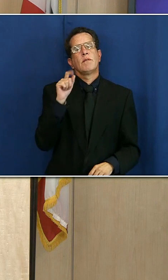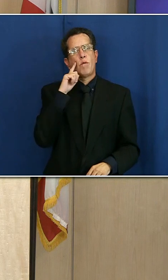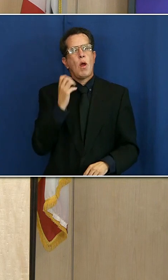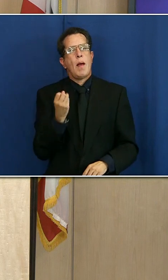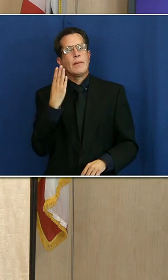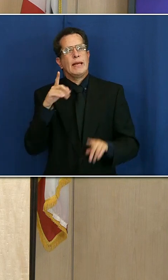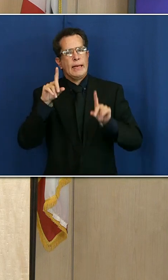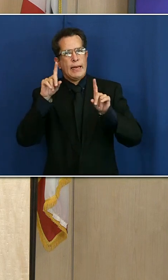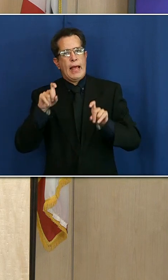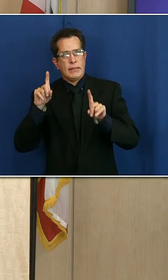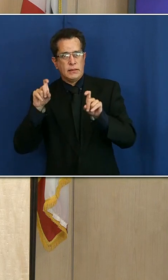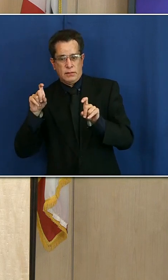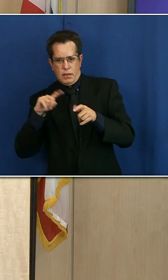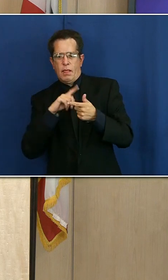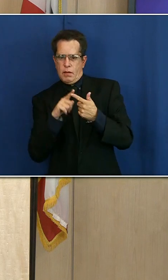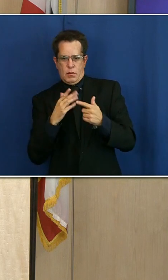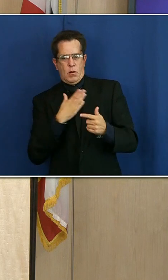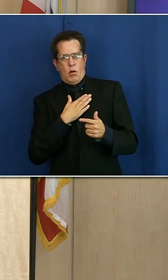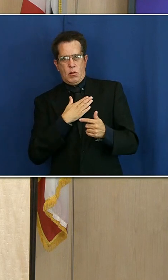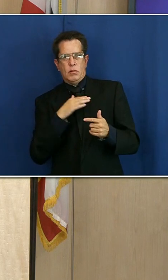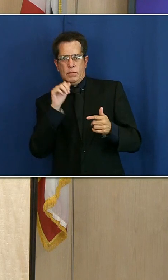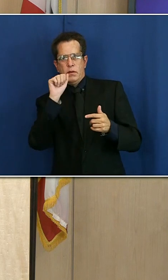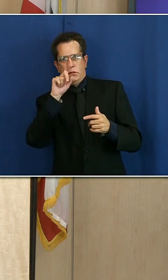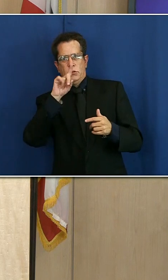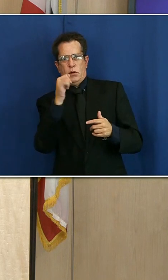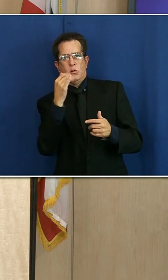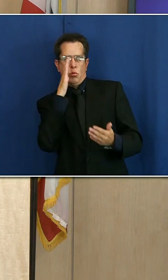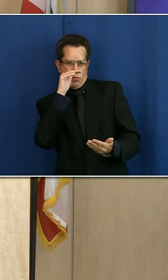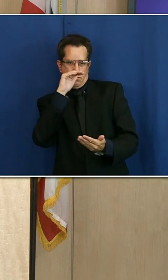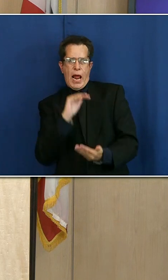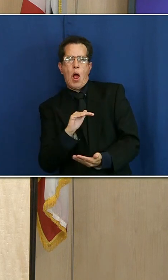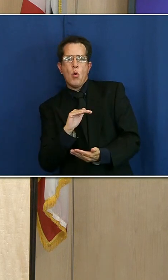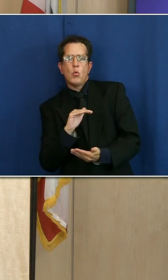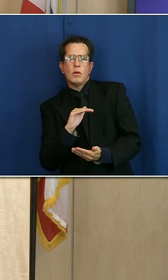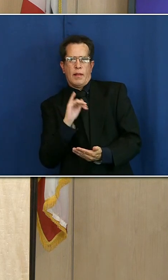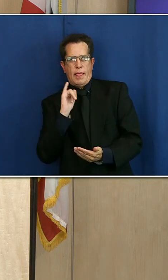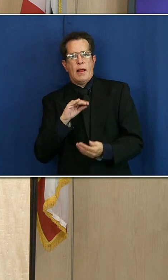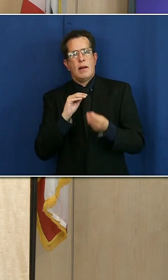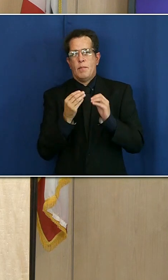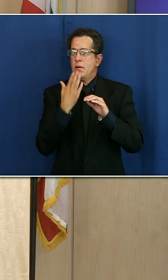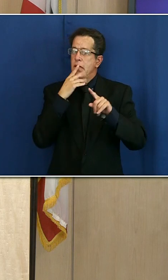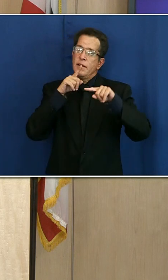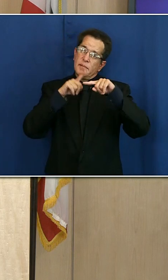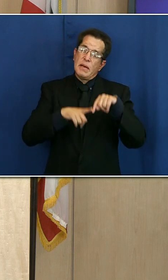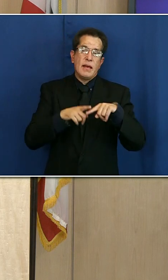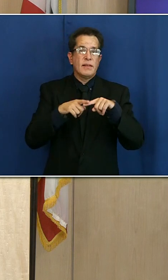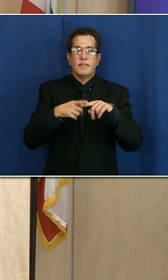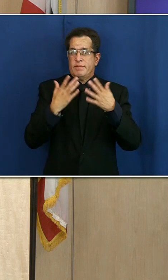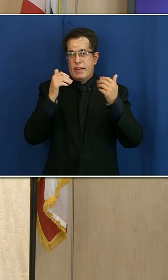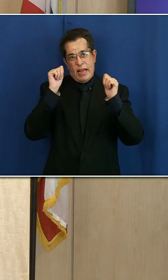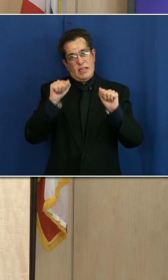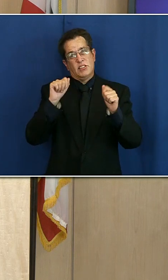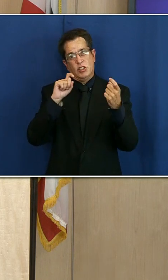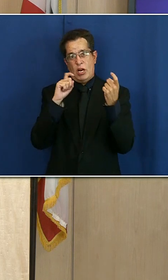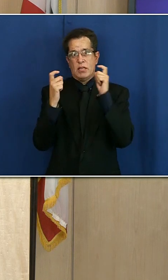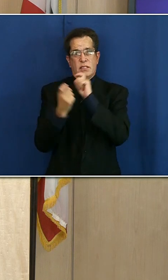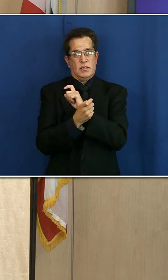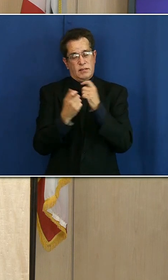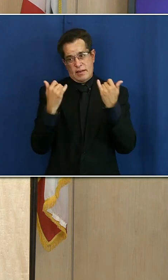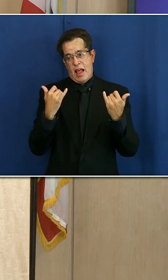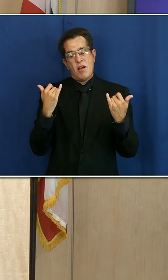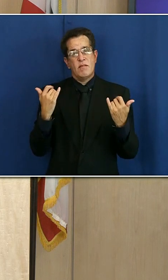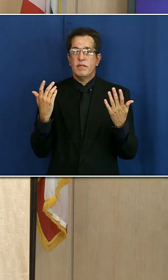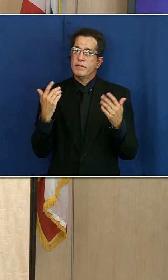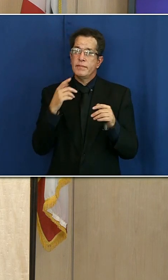then our adjustment would be a downward adjustment. But again, that could all change. There has been